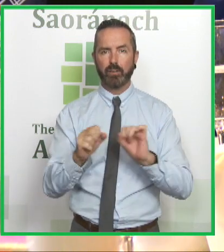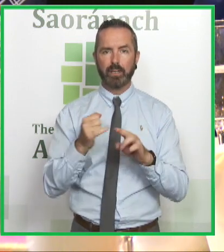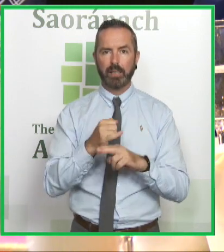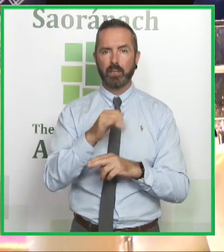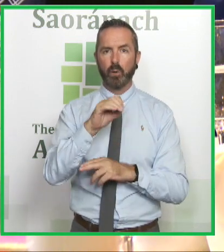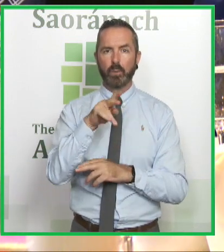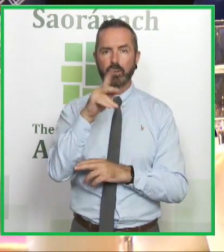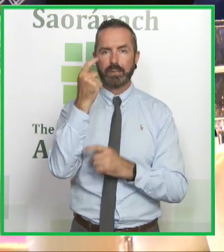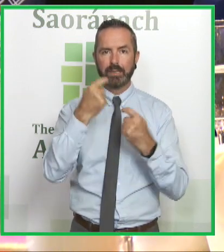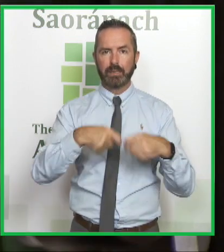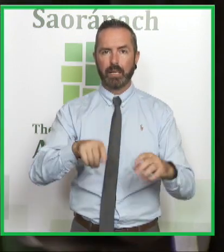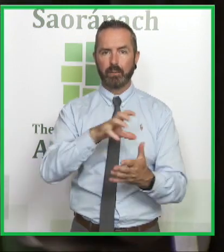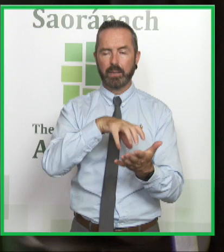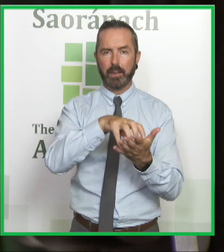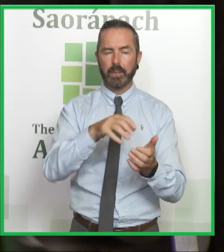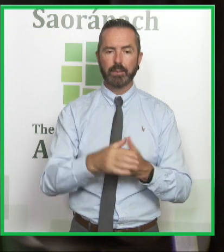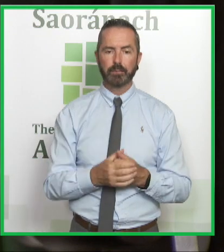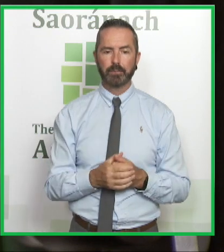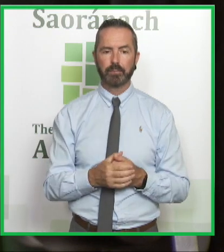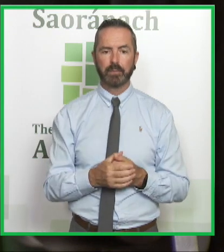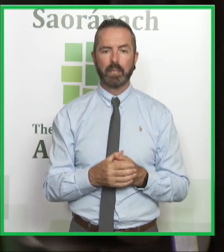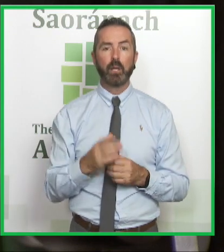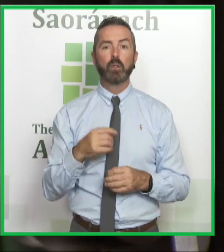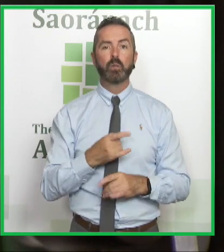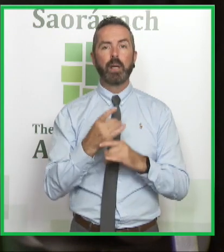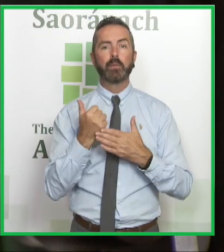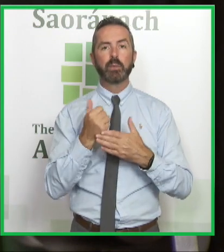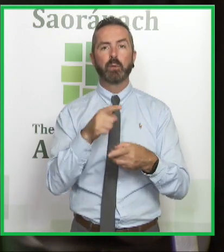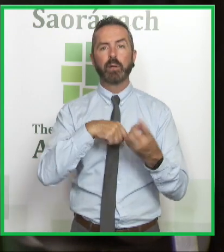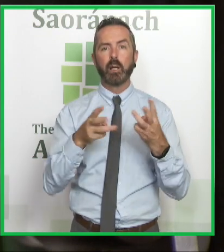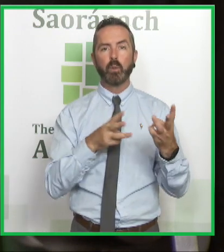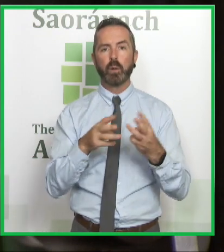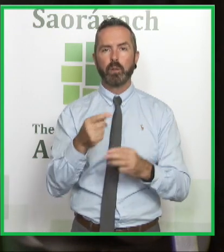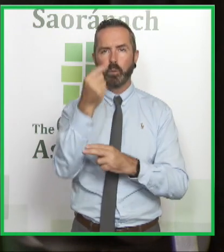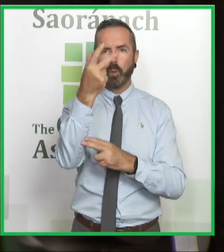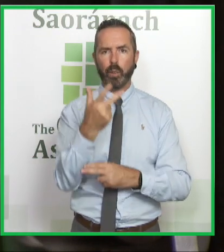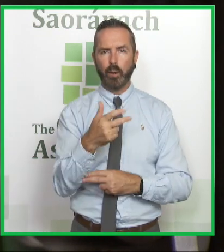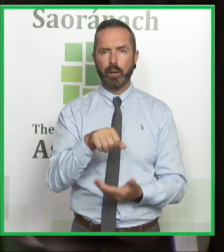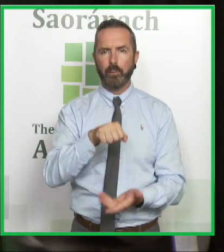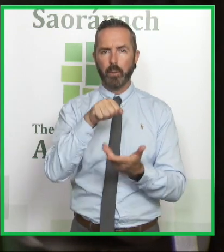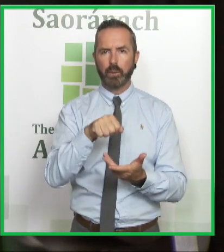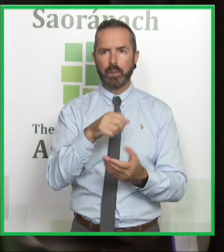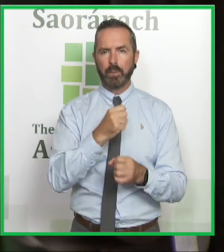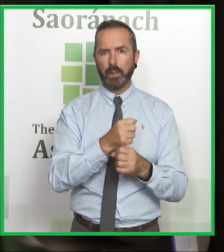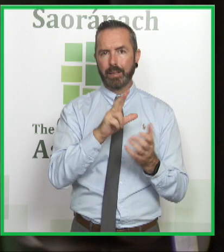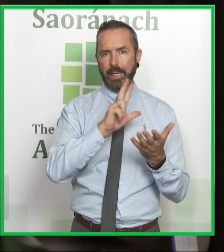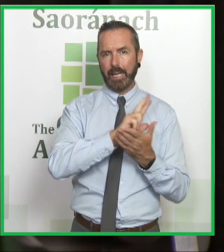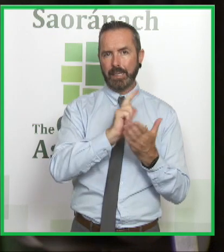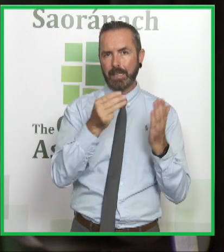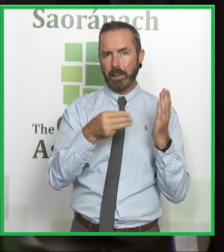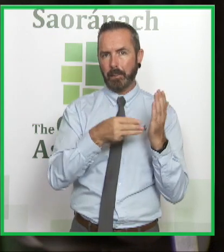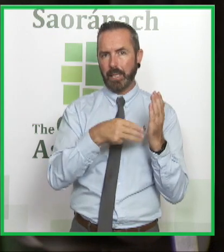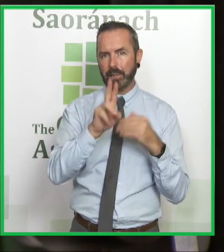Campus. In support of our work, we allocate 1/3 of our budget, approximately €18 million this